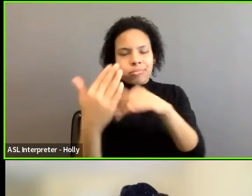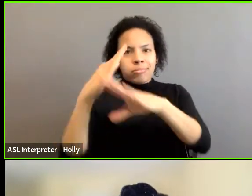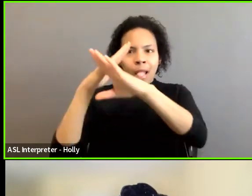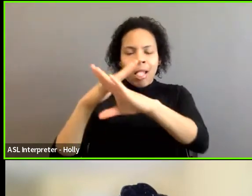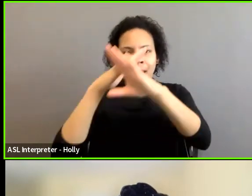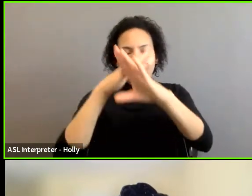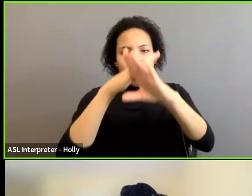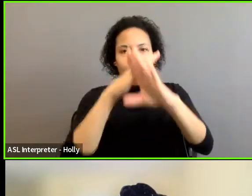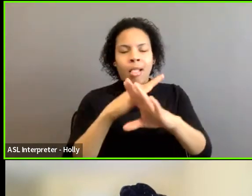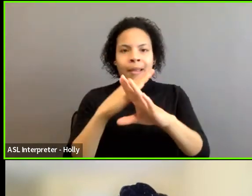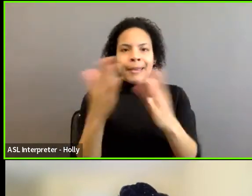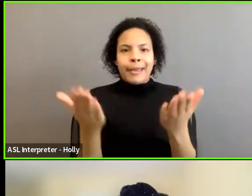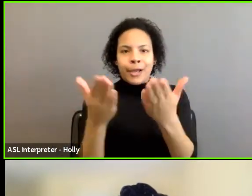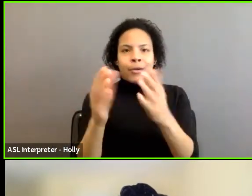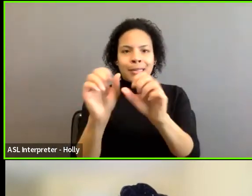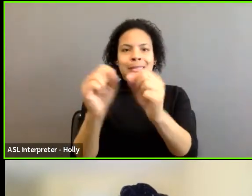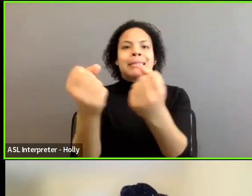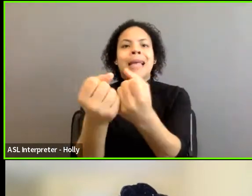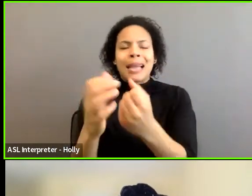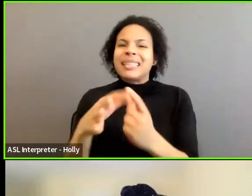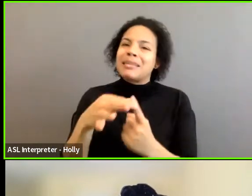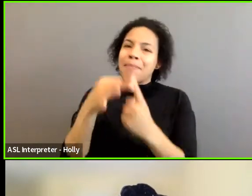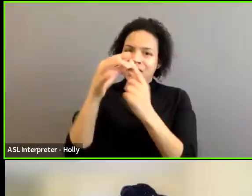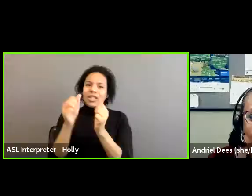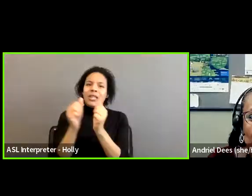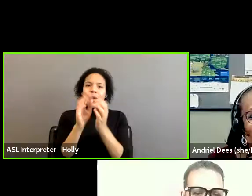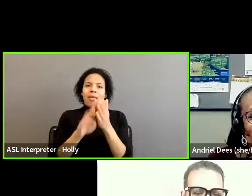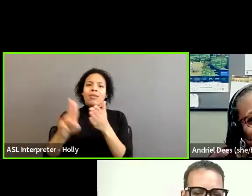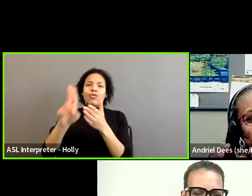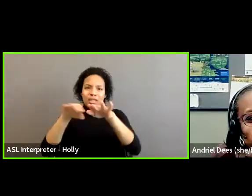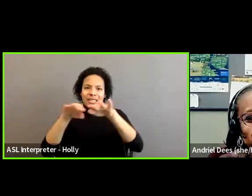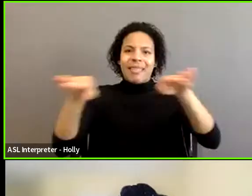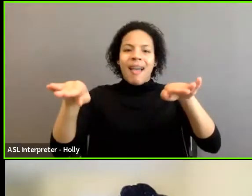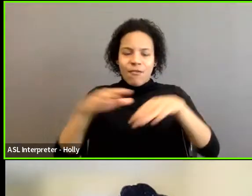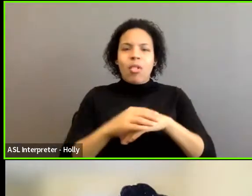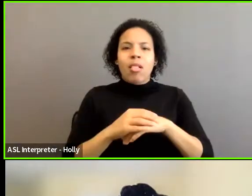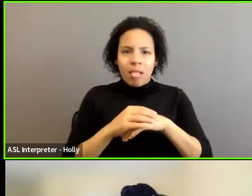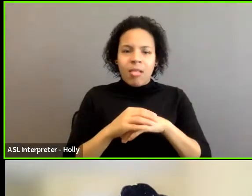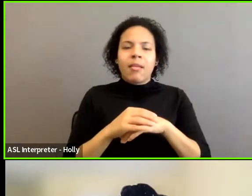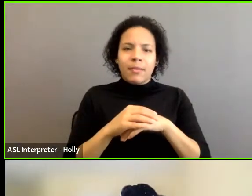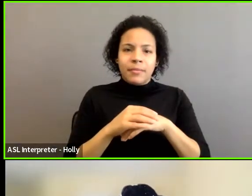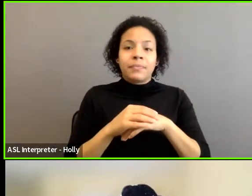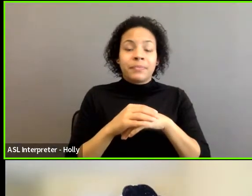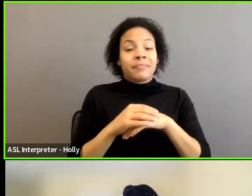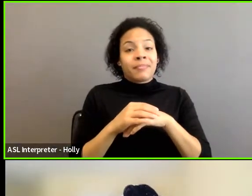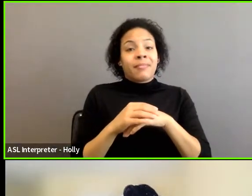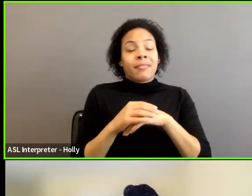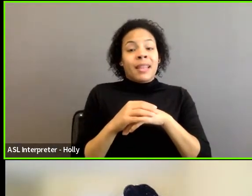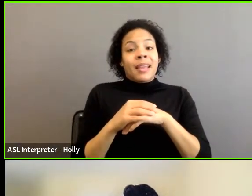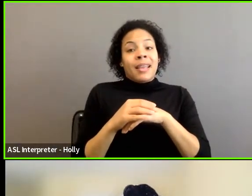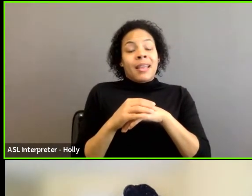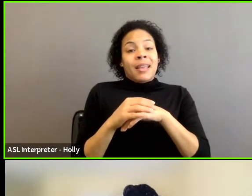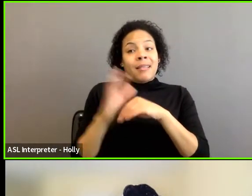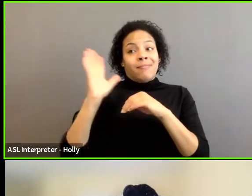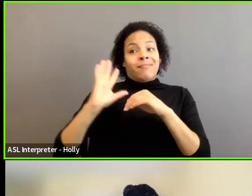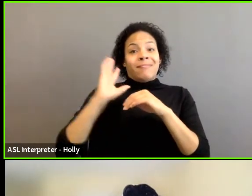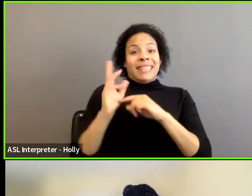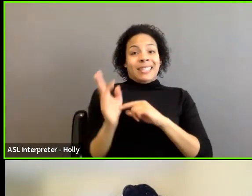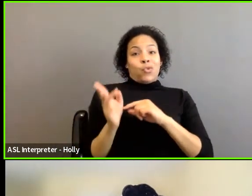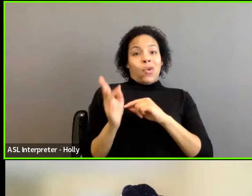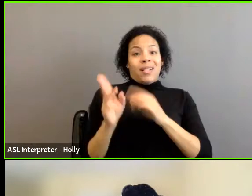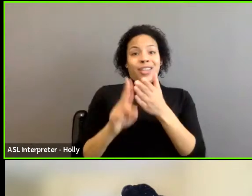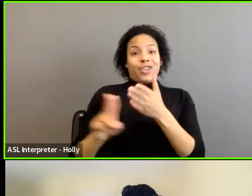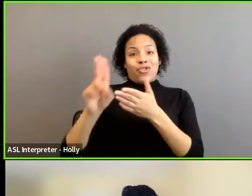concept of the post-secondary space, which historically has left us to